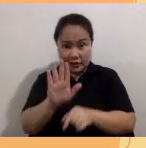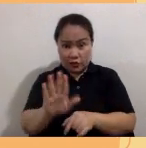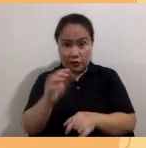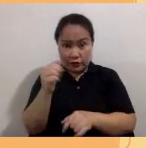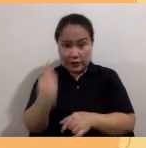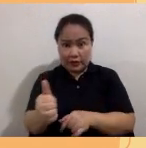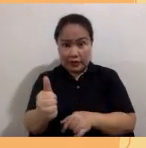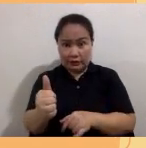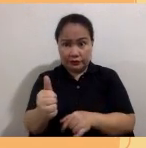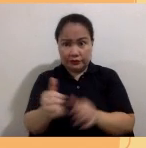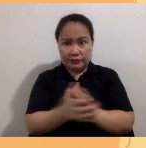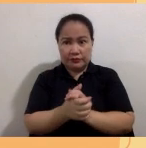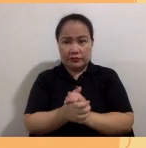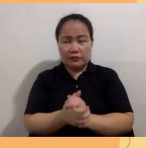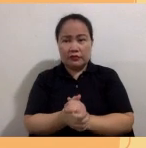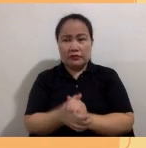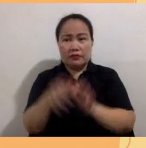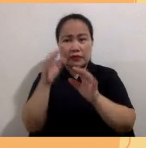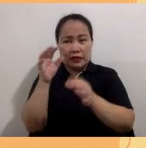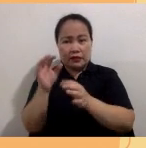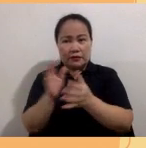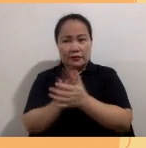Now, test yourself.